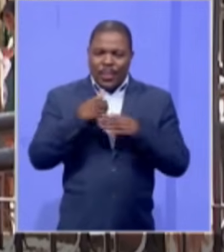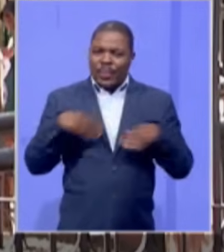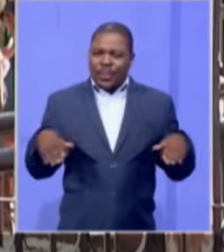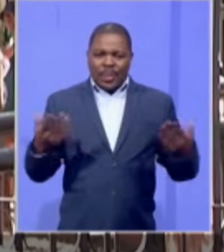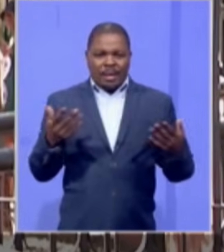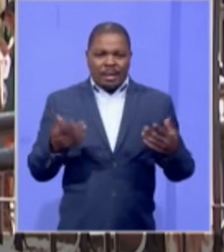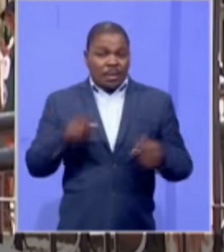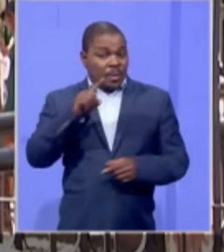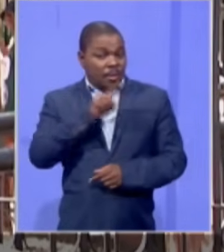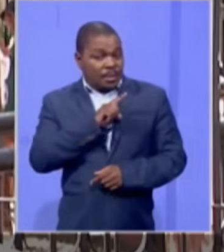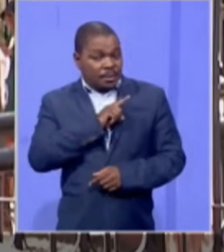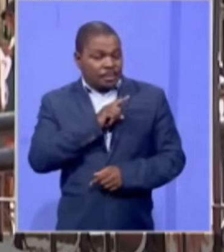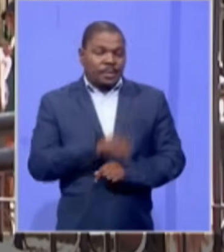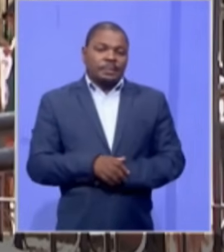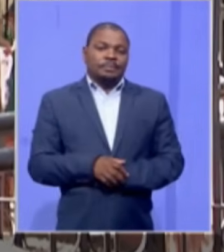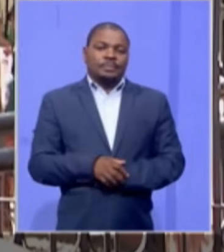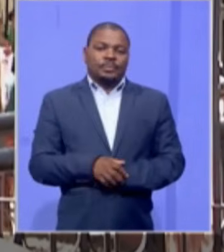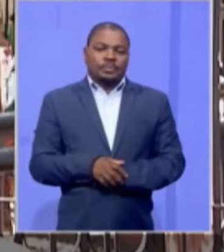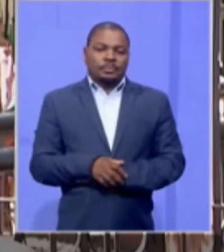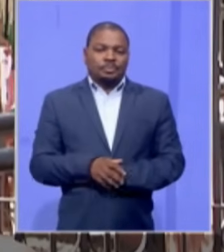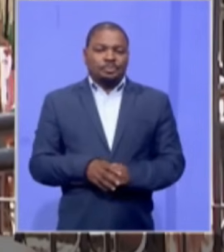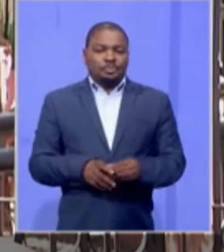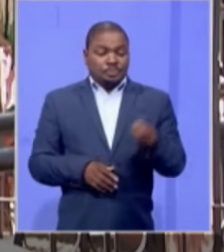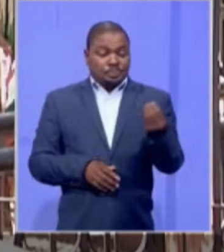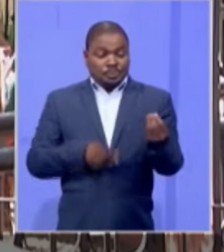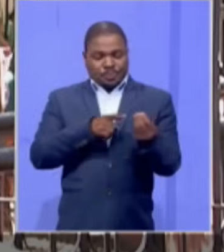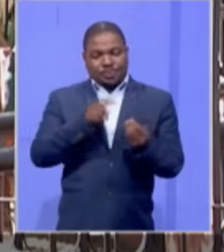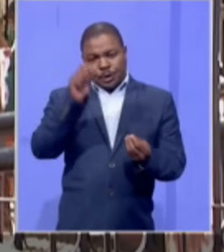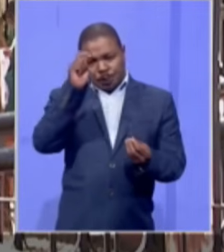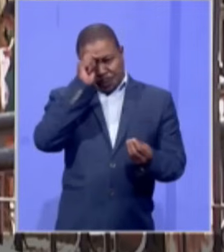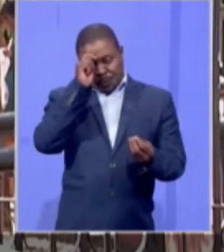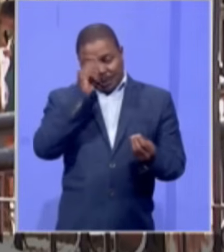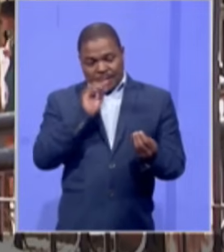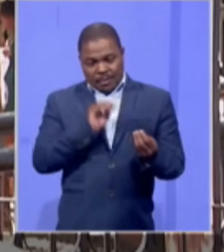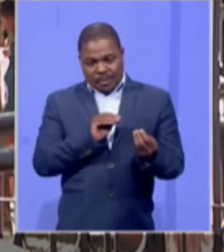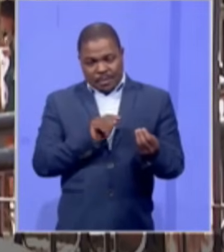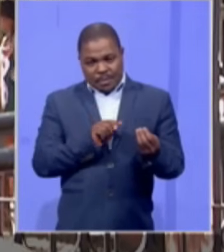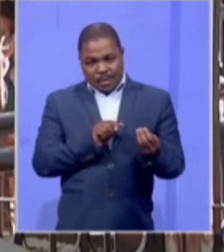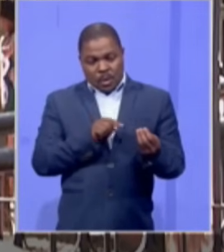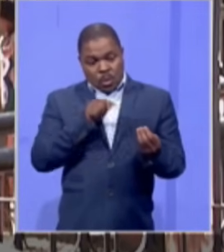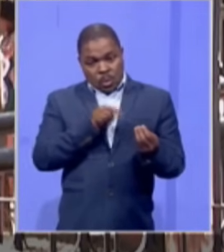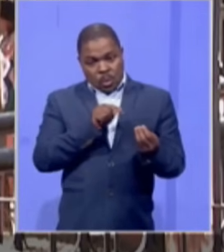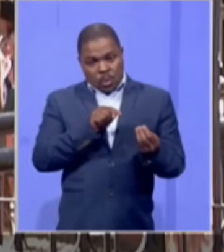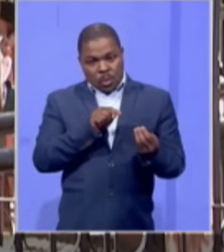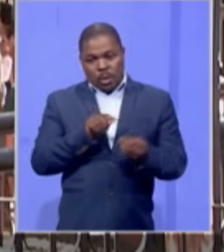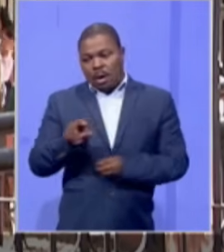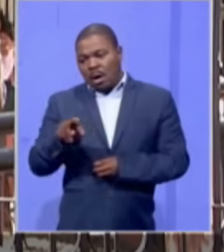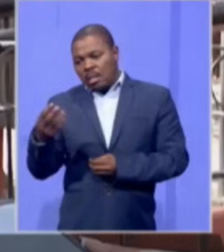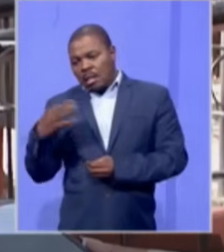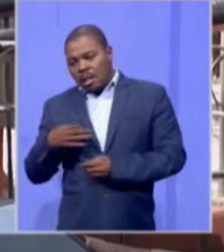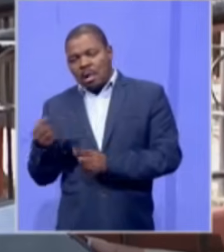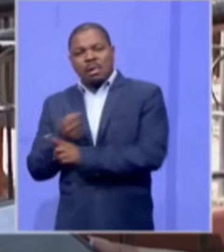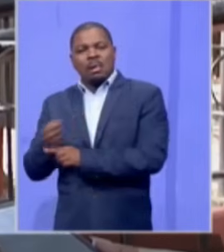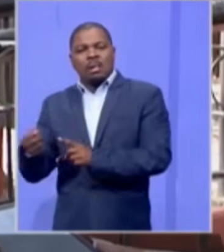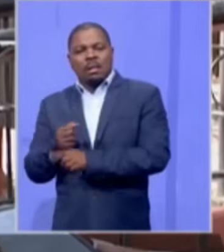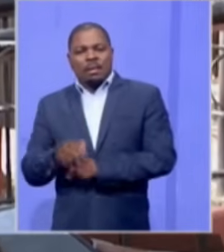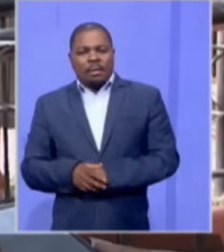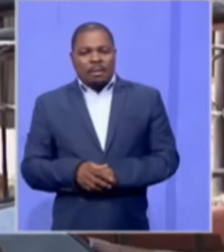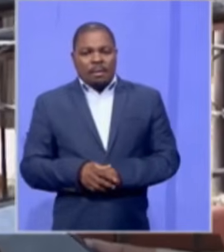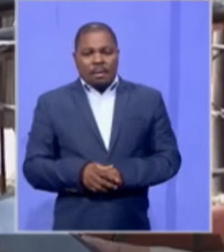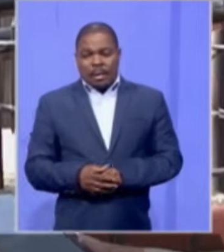baka la bane ke na le ngwana wa moshanyana a hlekefetsa bana ba banana ngwana o